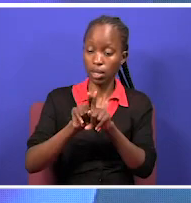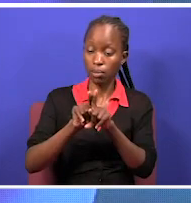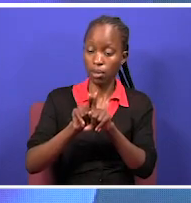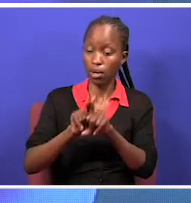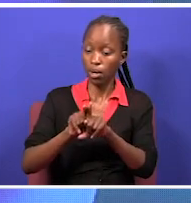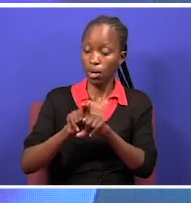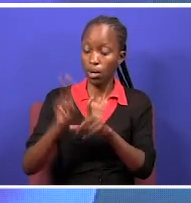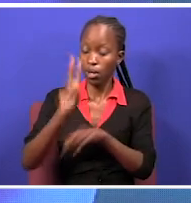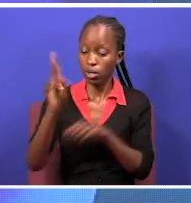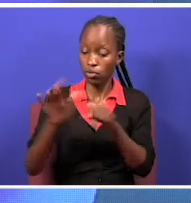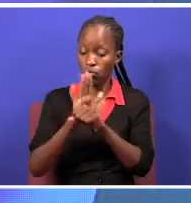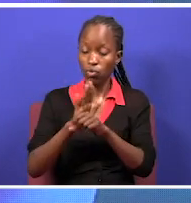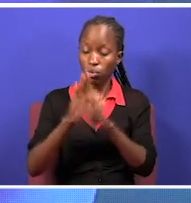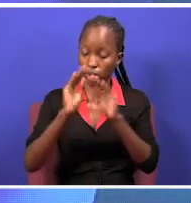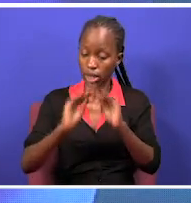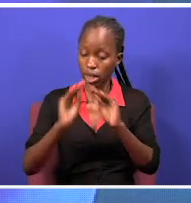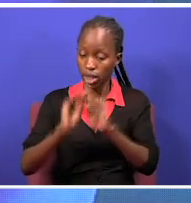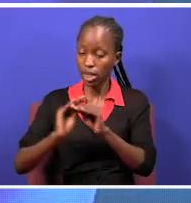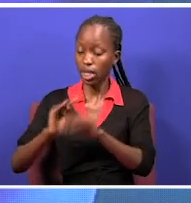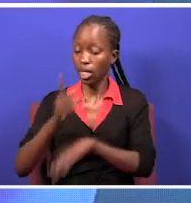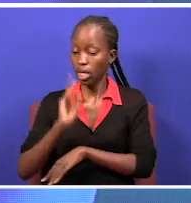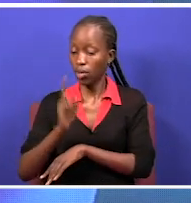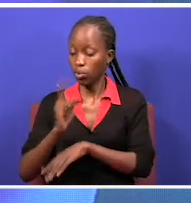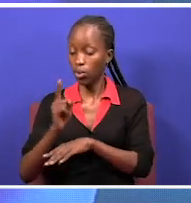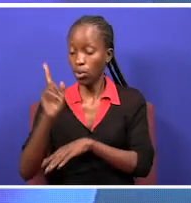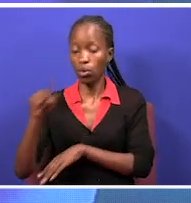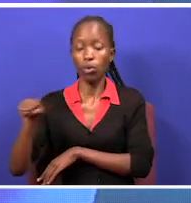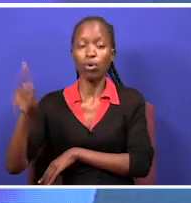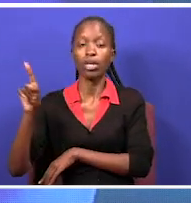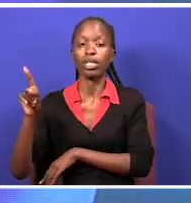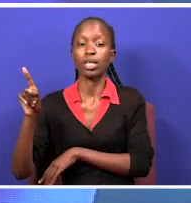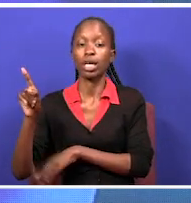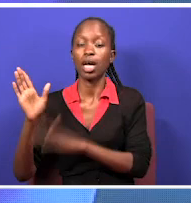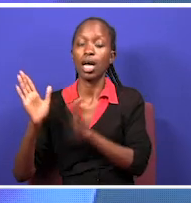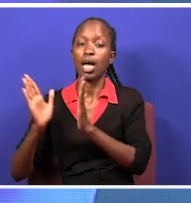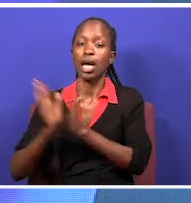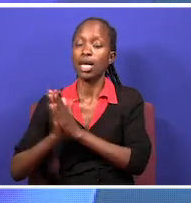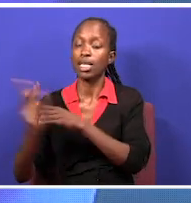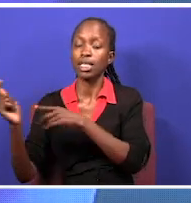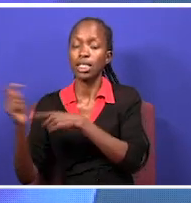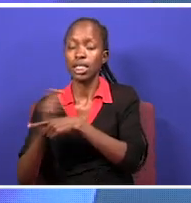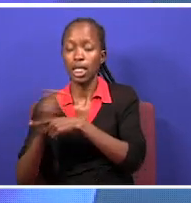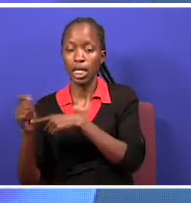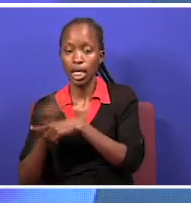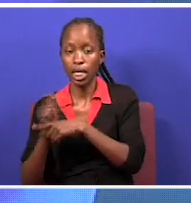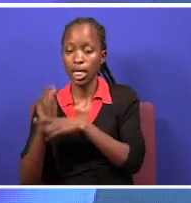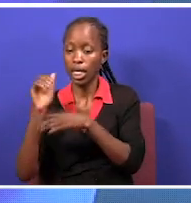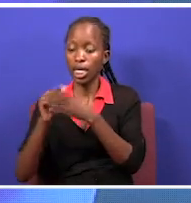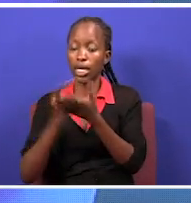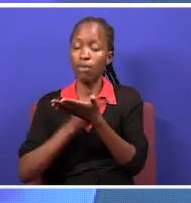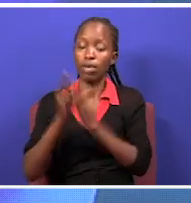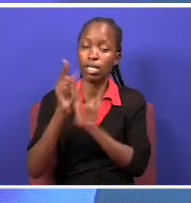teaching, rebuking, correcting, and training in righteousness,